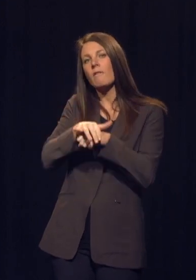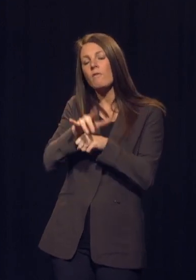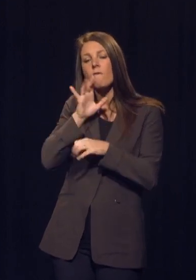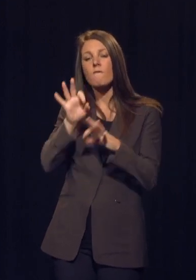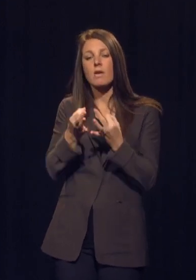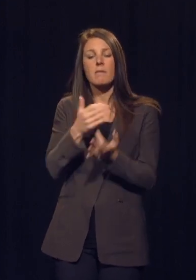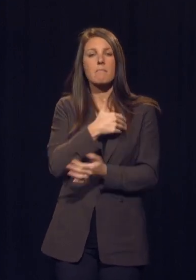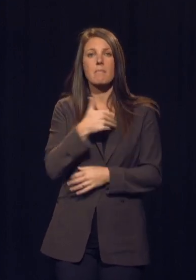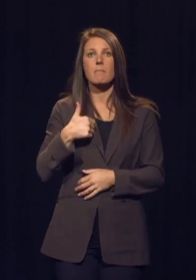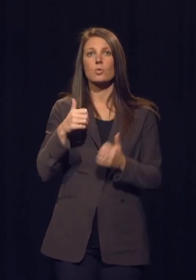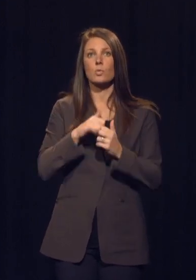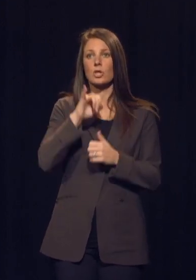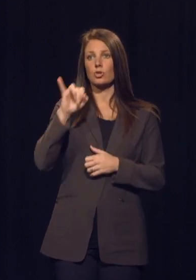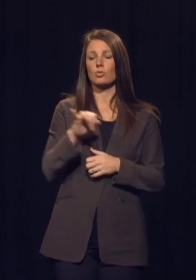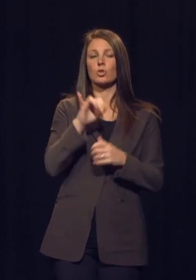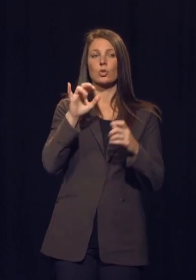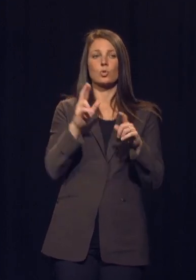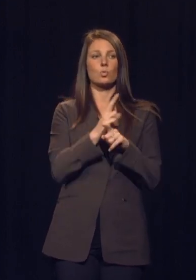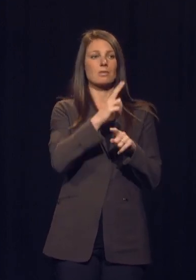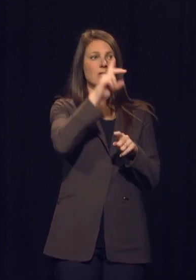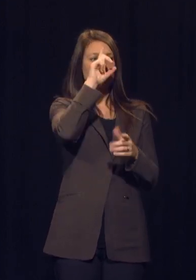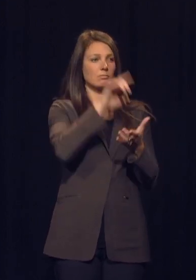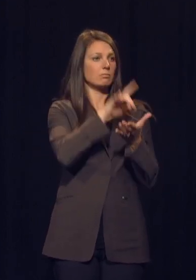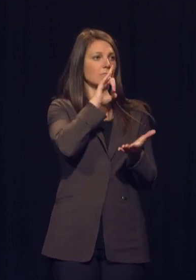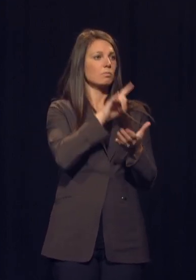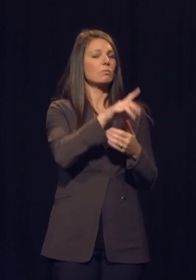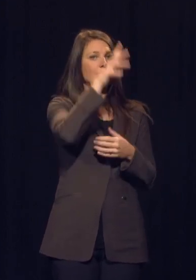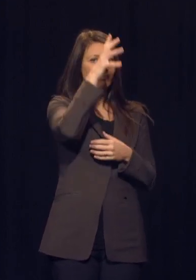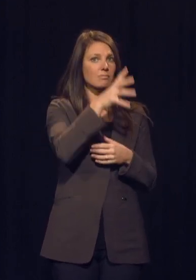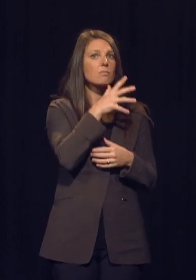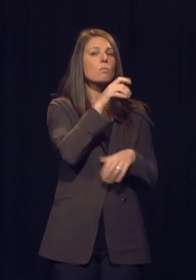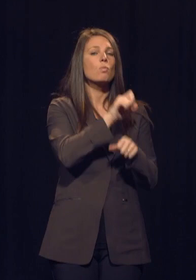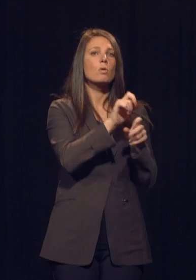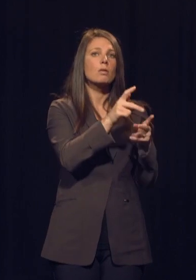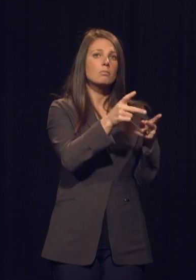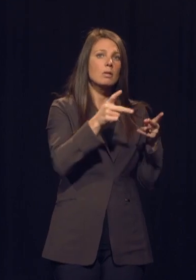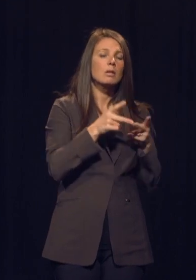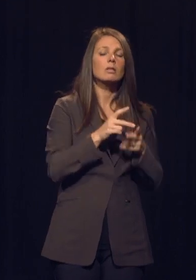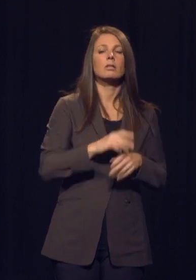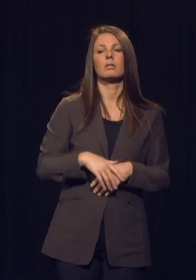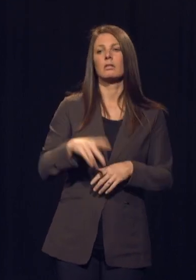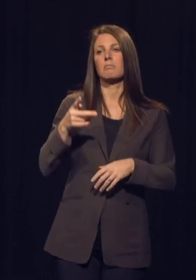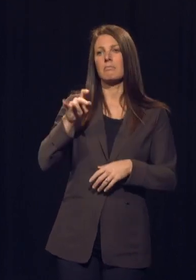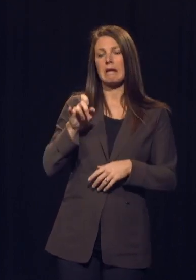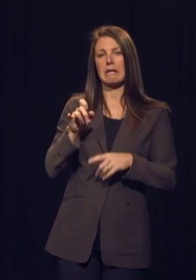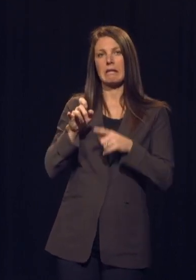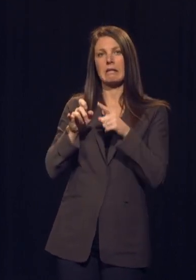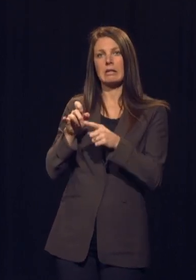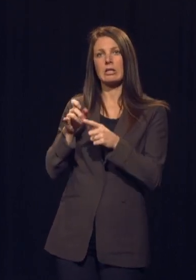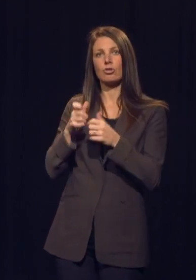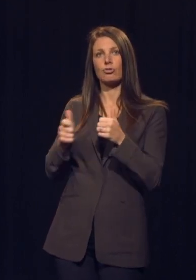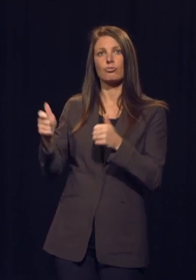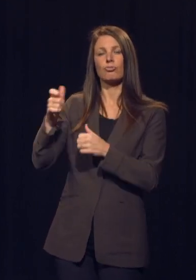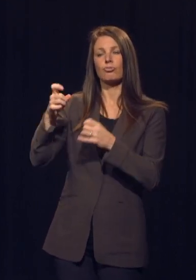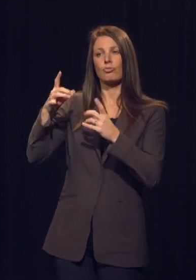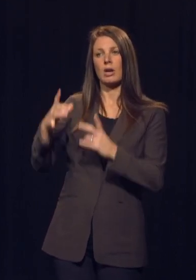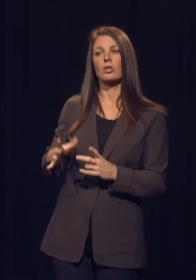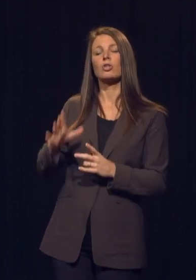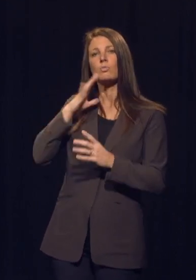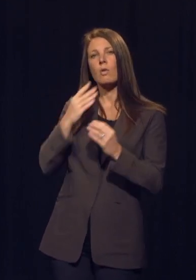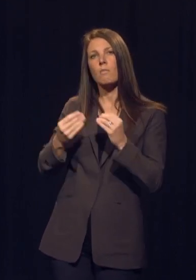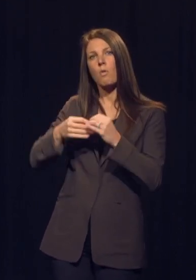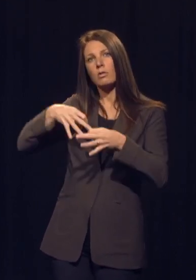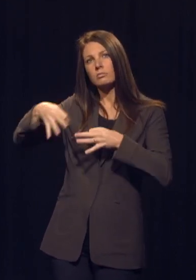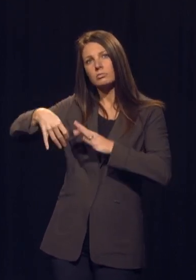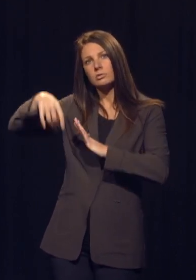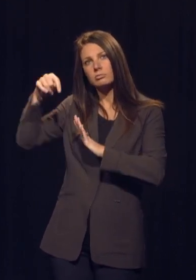with insurance through a spouse's or parent's workplace. Pennie Executive Director Zach Sherman will talk in greater detail about that in a